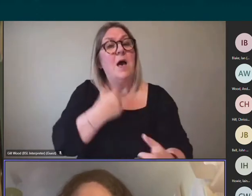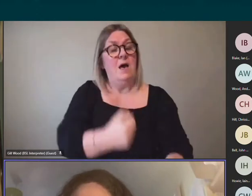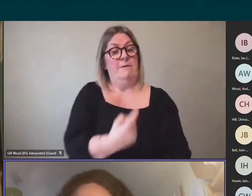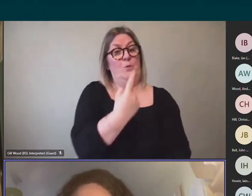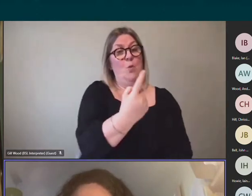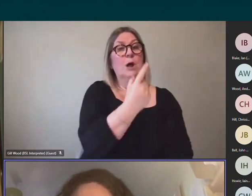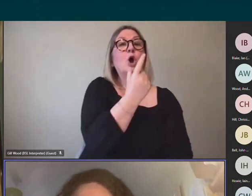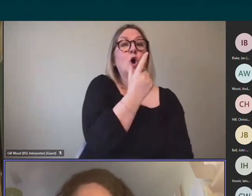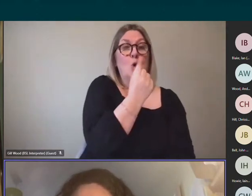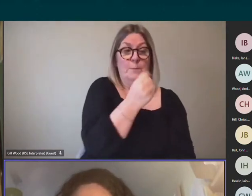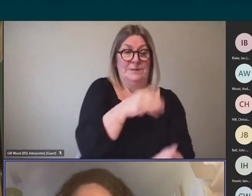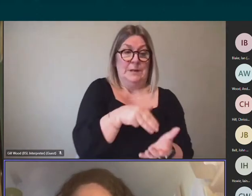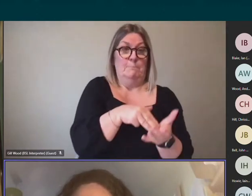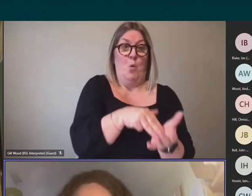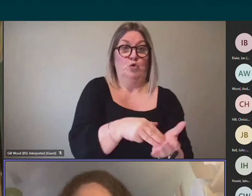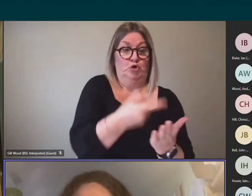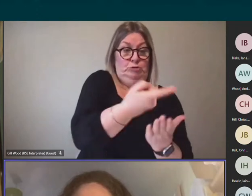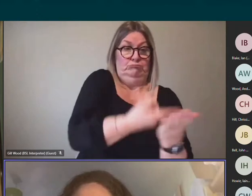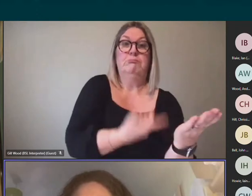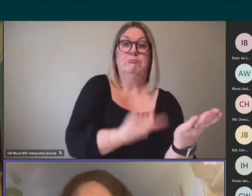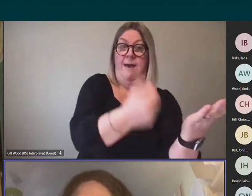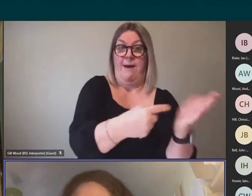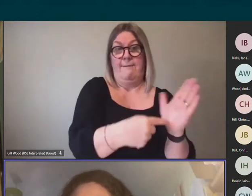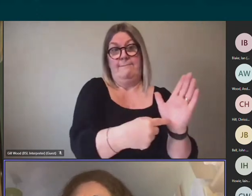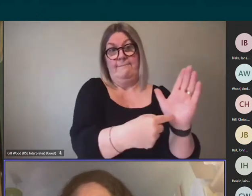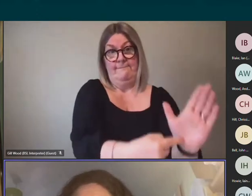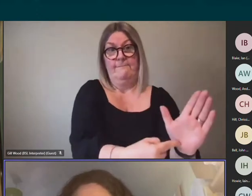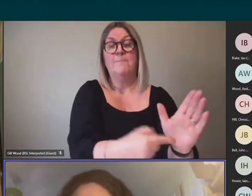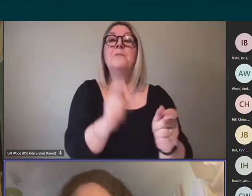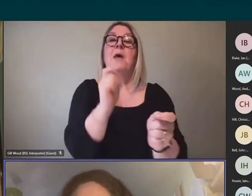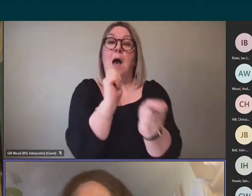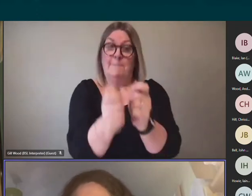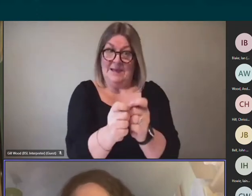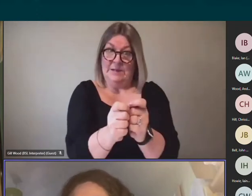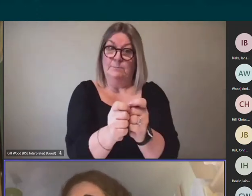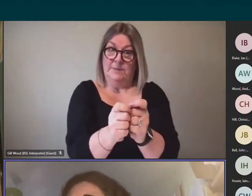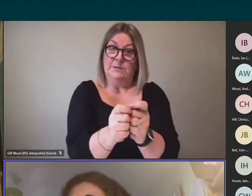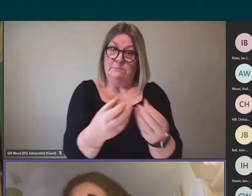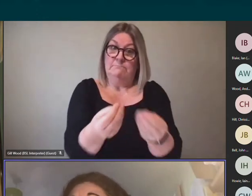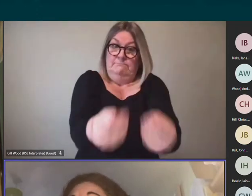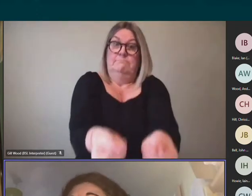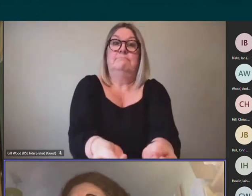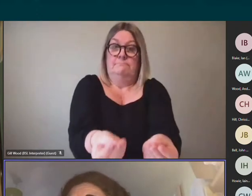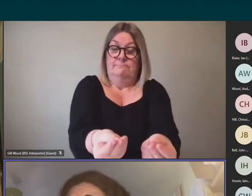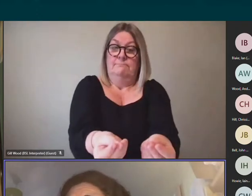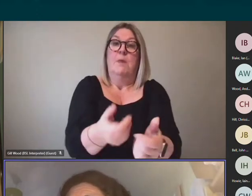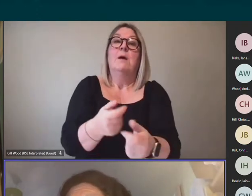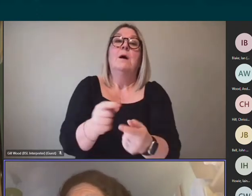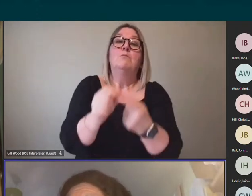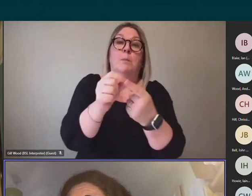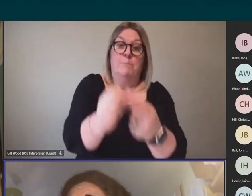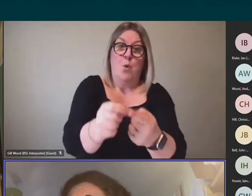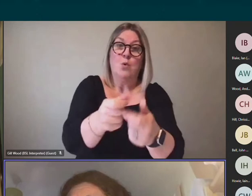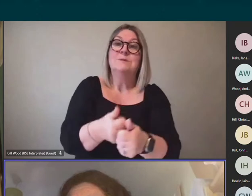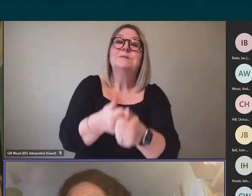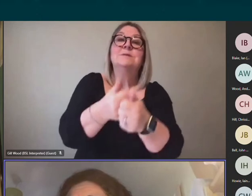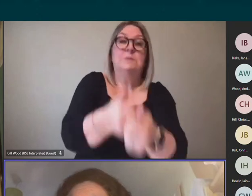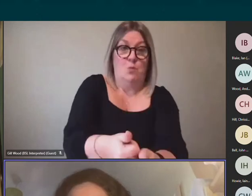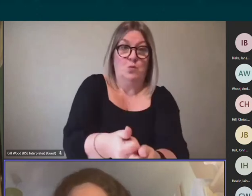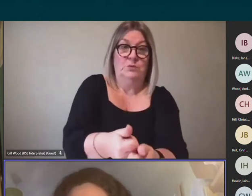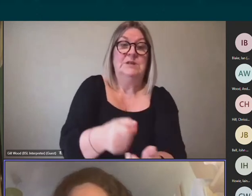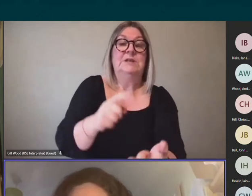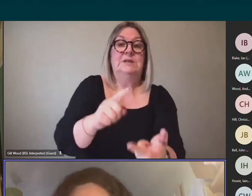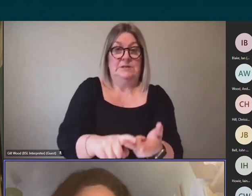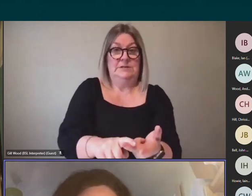motion on the table before us. An amendment has been tabled and seconded by Councillor Ian Blake and